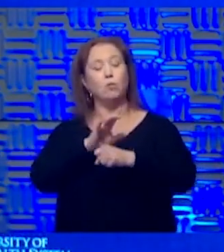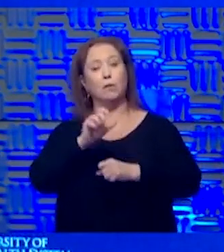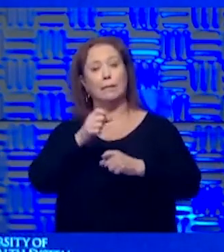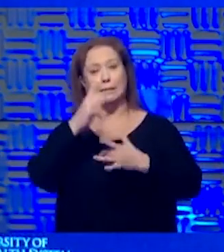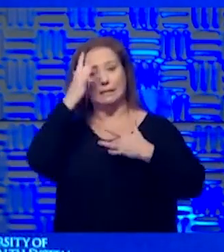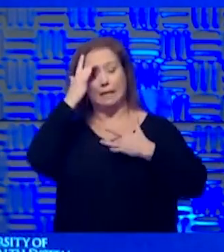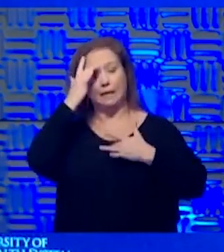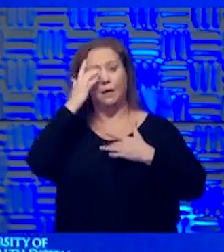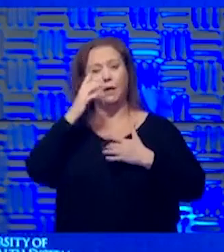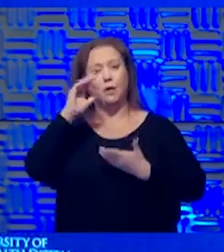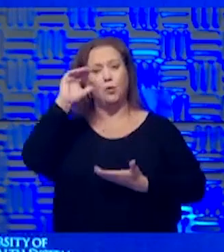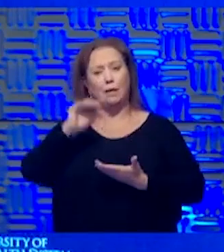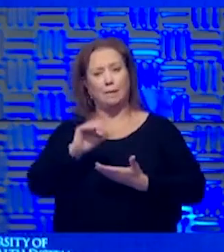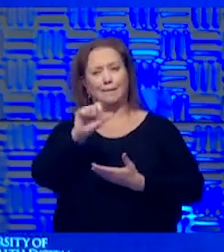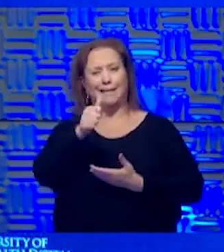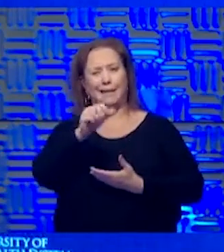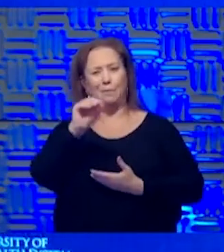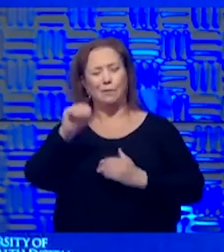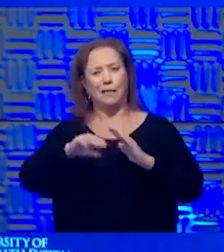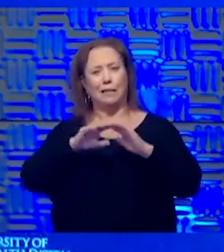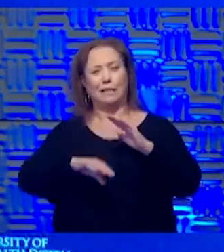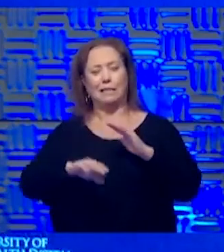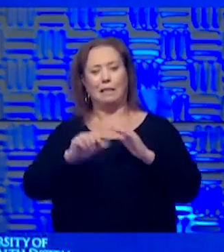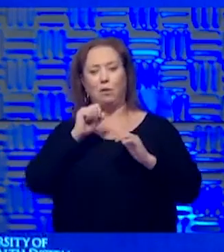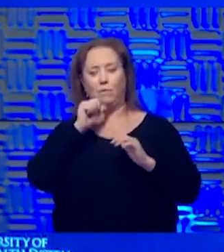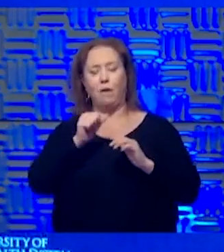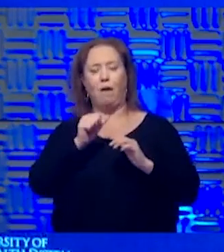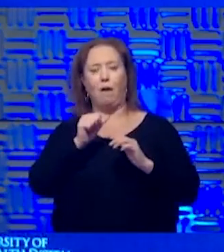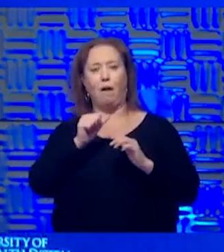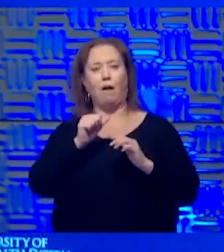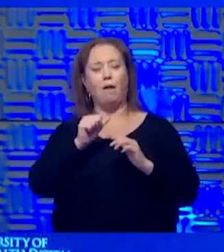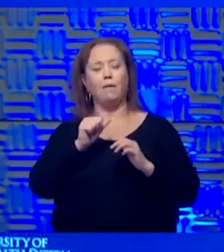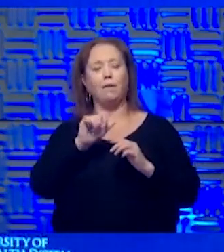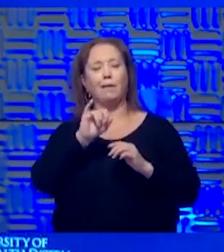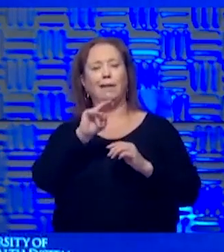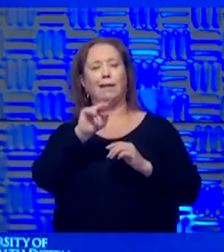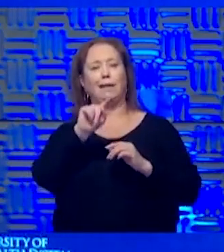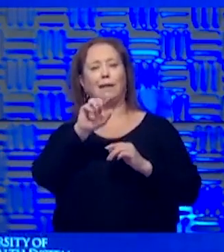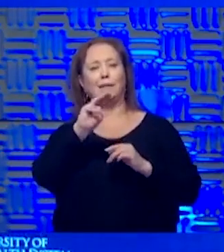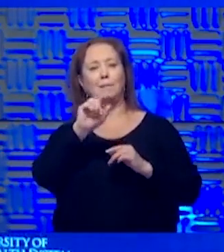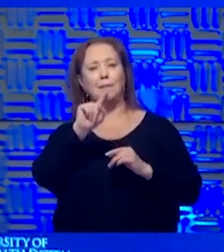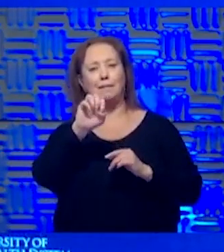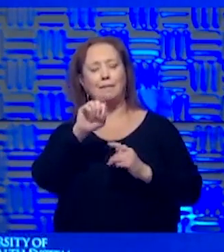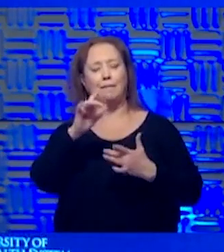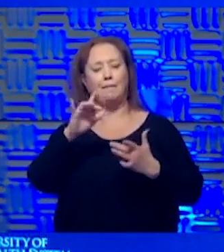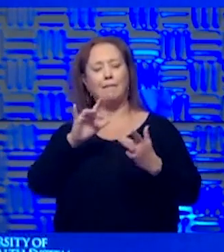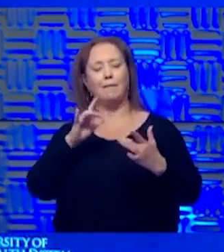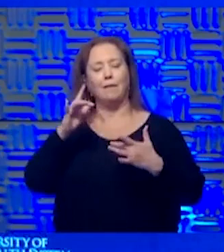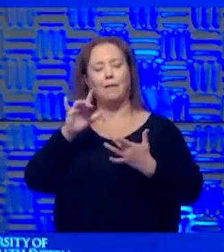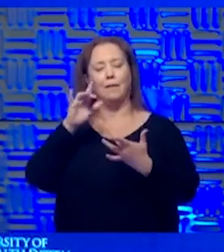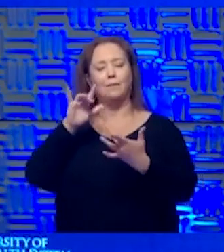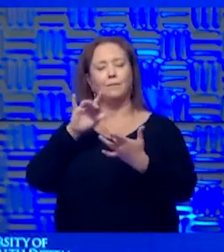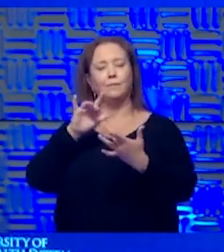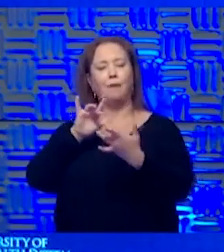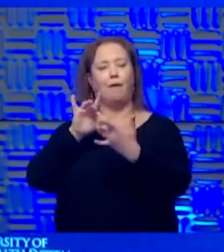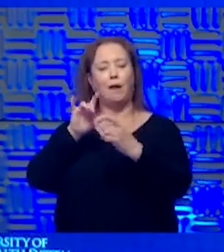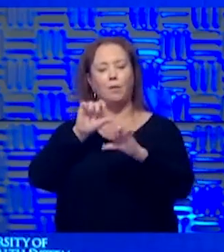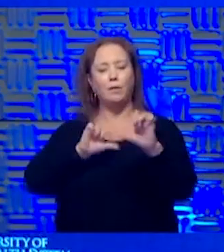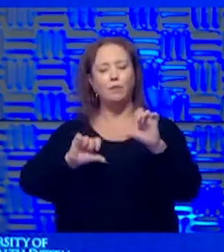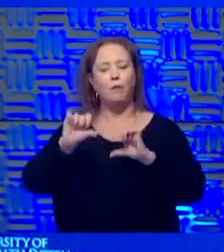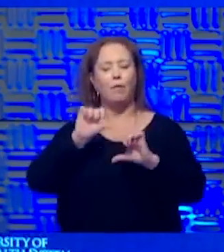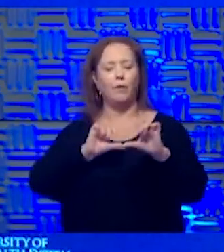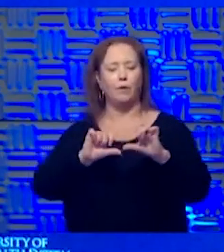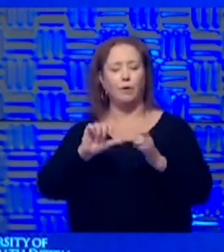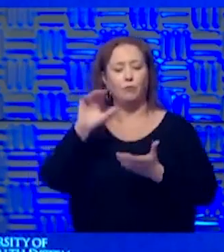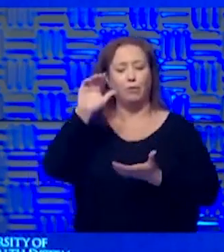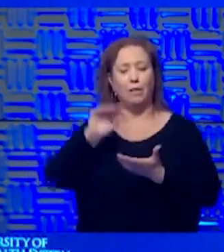the odds at 10% or less if you have non-intimate contact, you try to keep people separated, and you keep things where you're